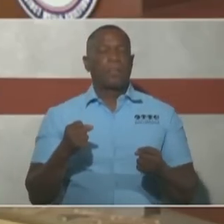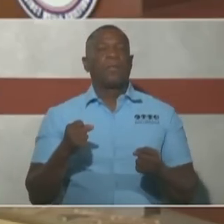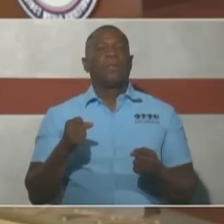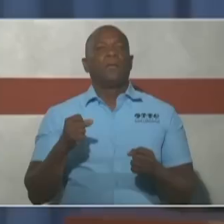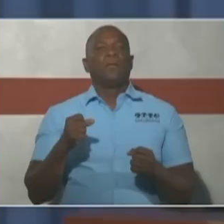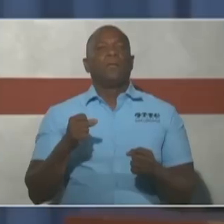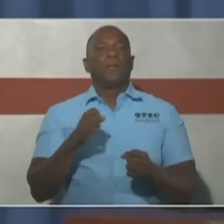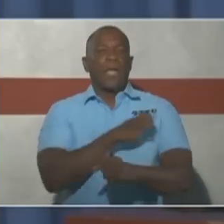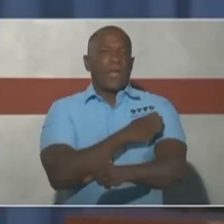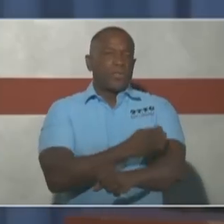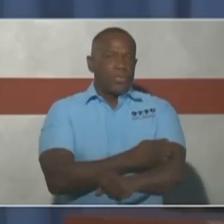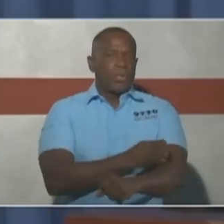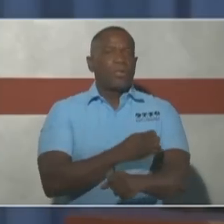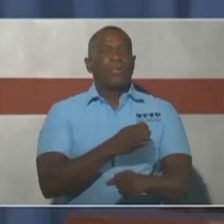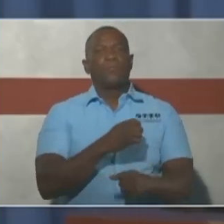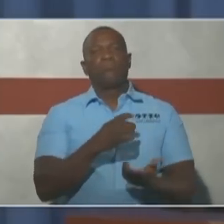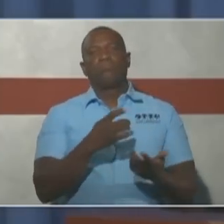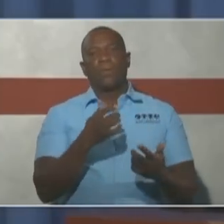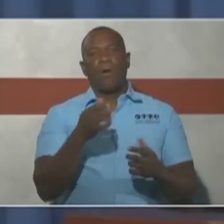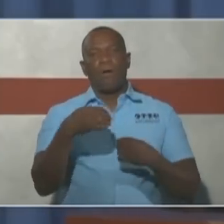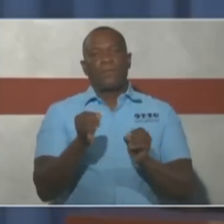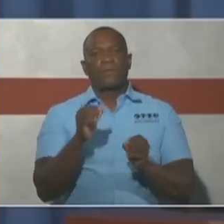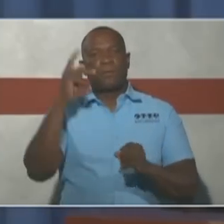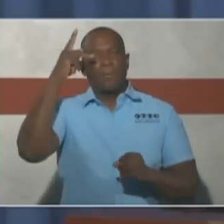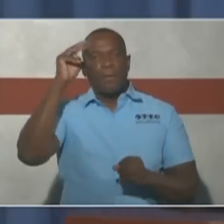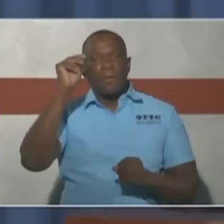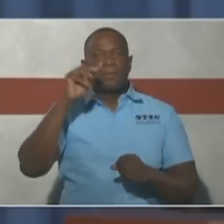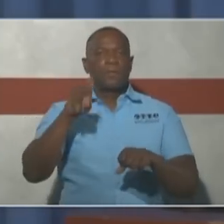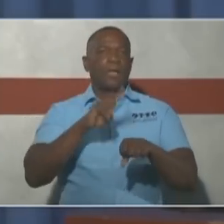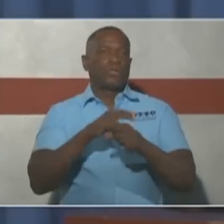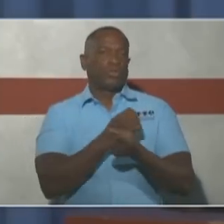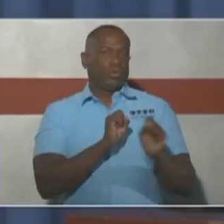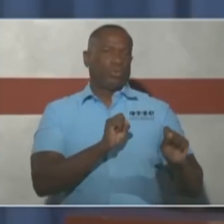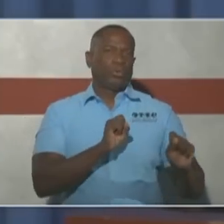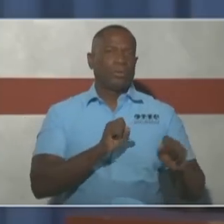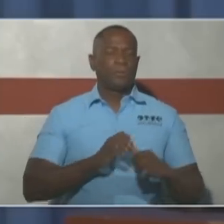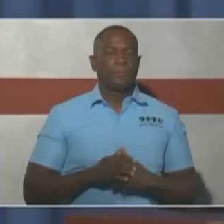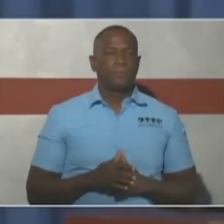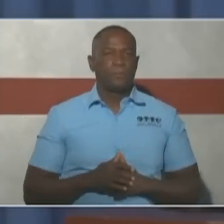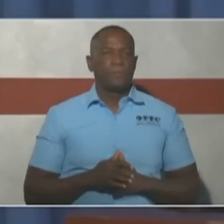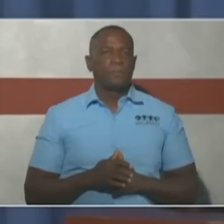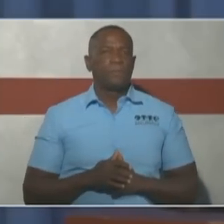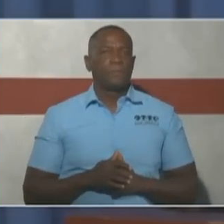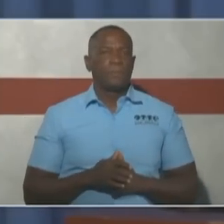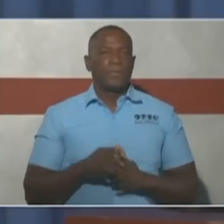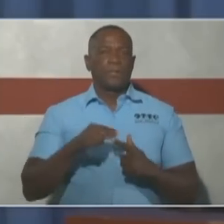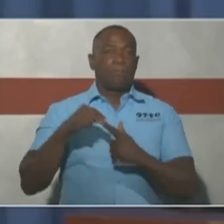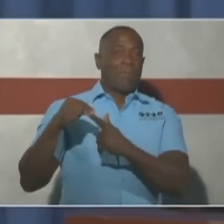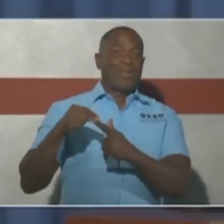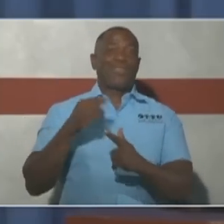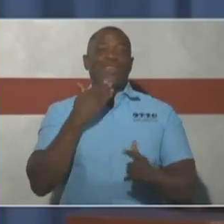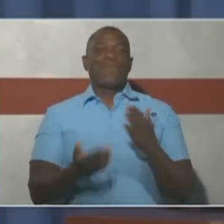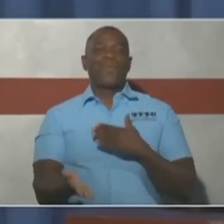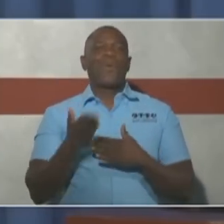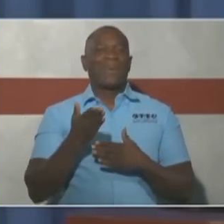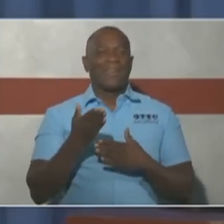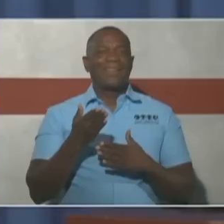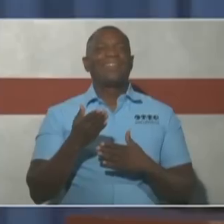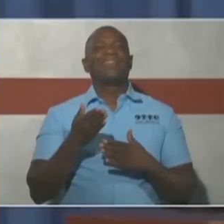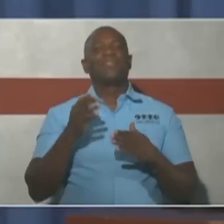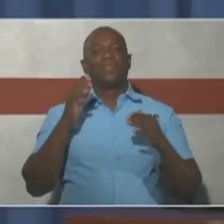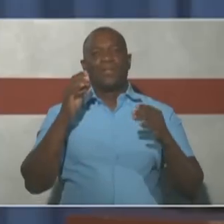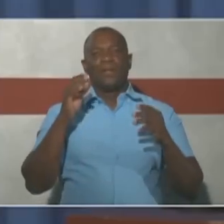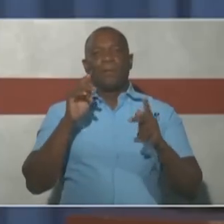Good morning to the Honourable Prime Minister and to the Honourable Ministers of Health, Energy and Energy Industries, Office of the Prime Minister